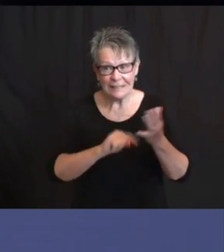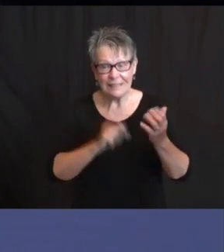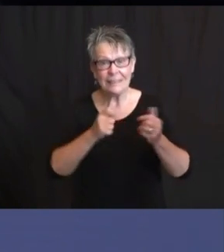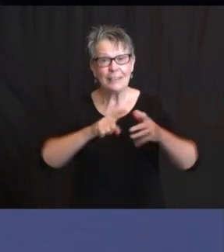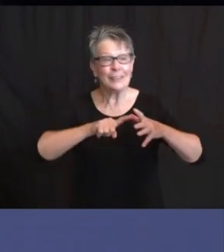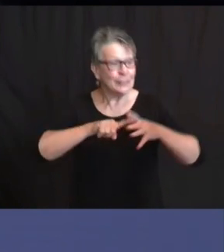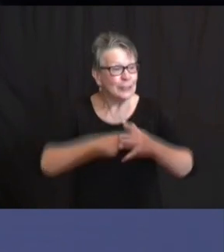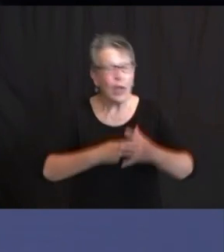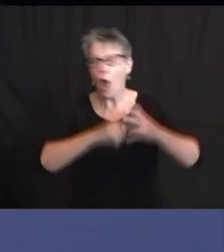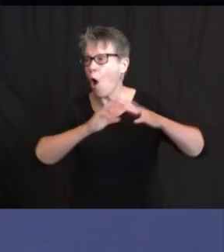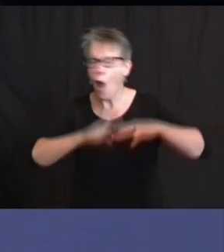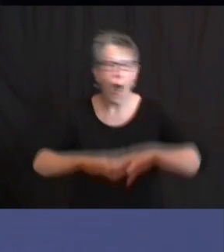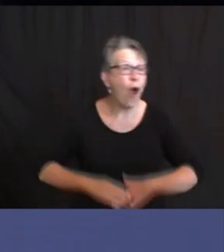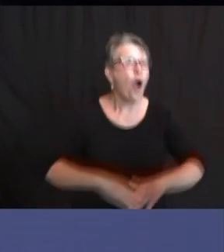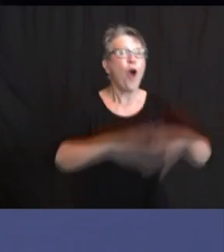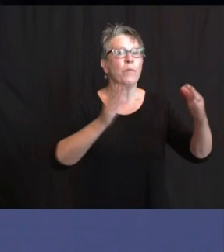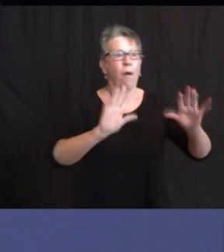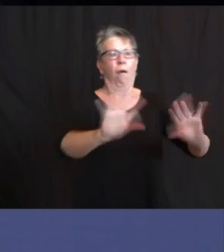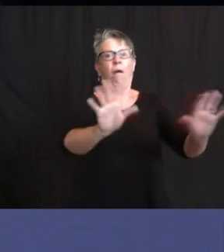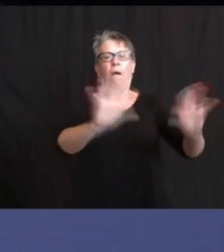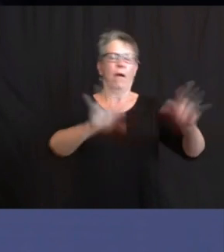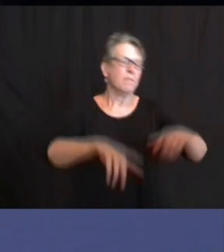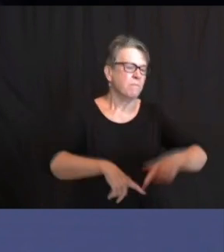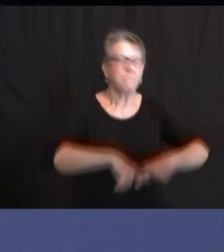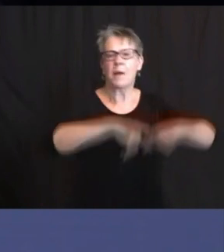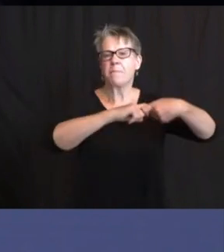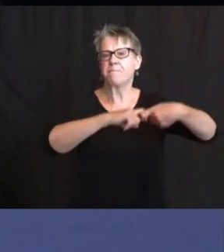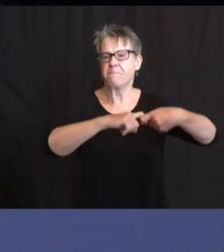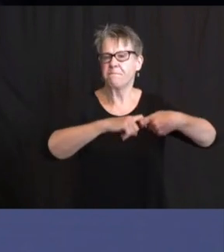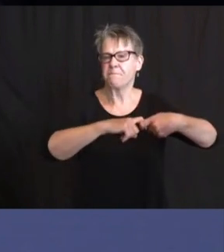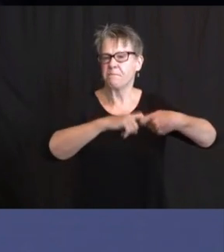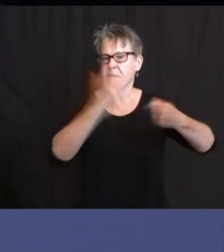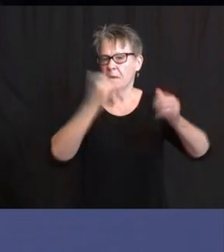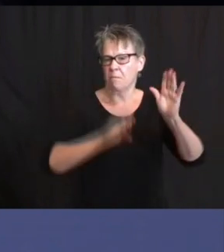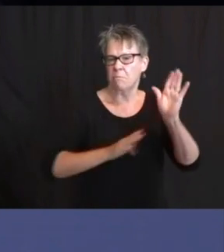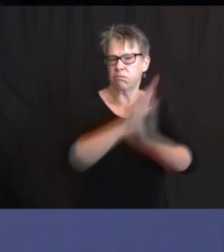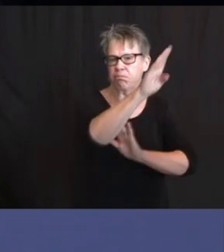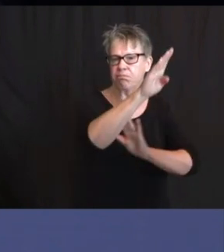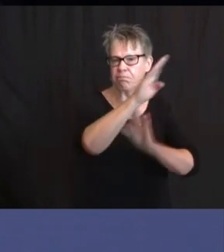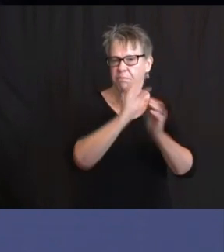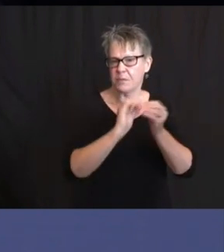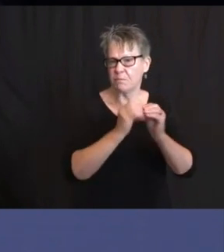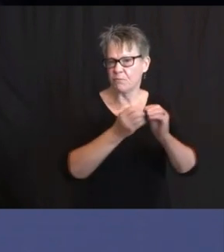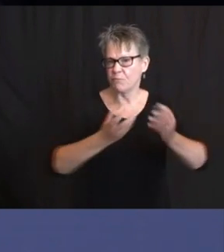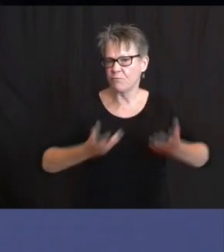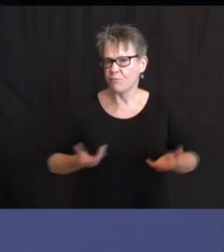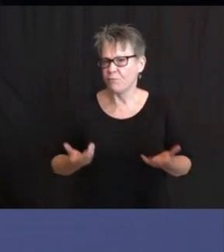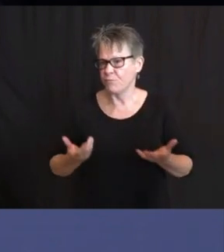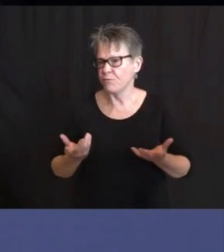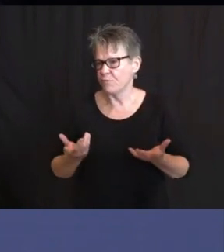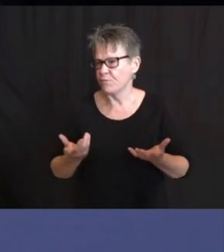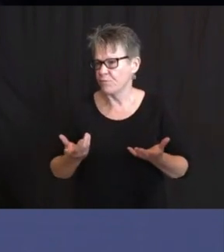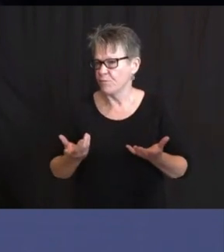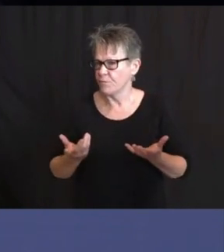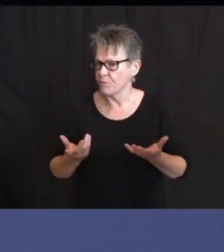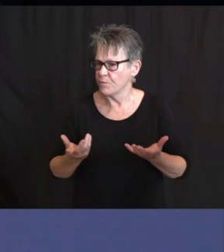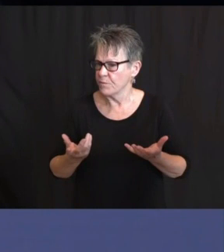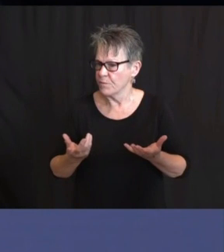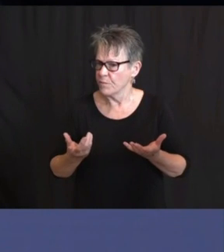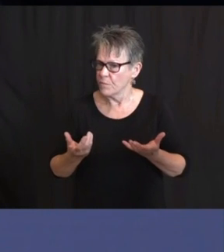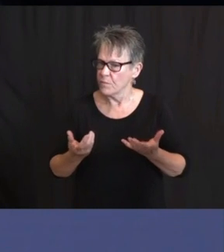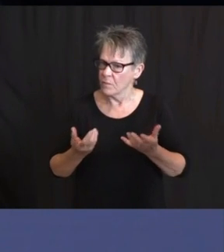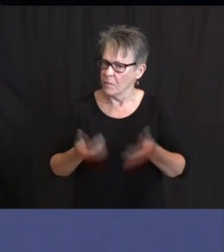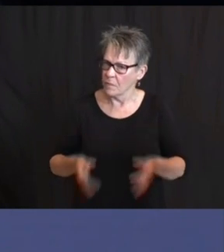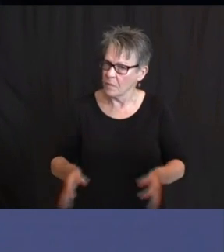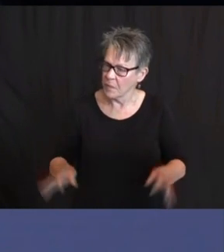getting tested so that any new cases can be identified and isolated to limit the spread. We also